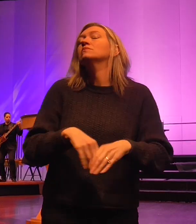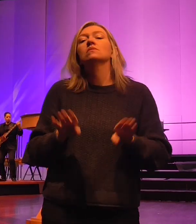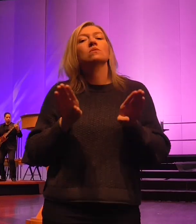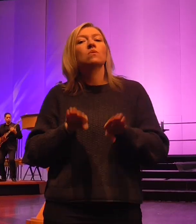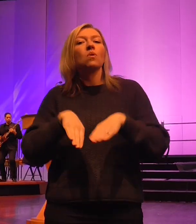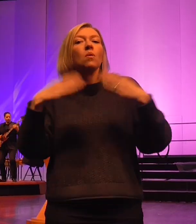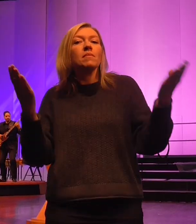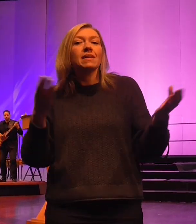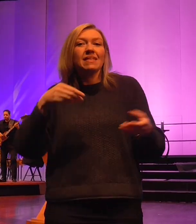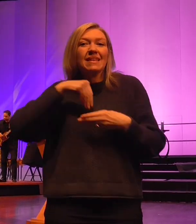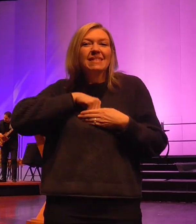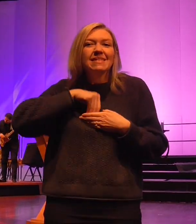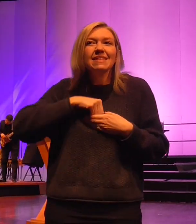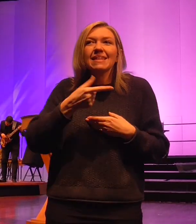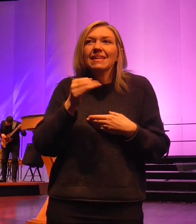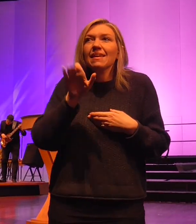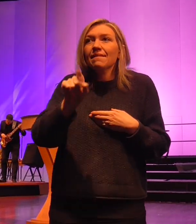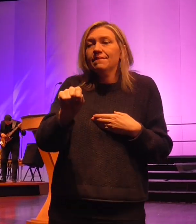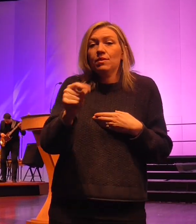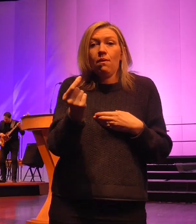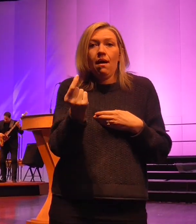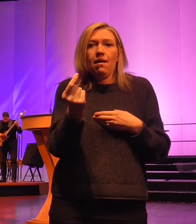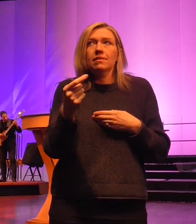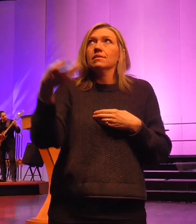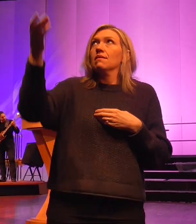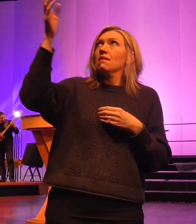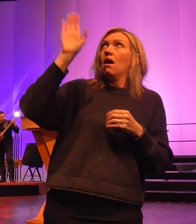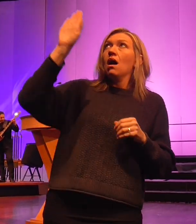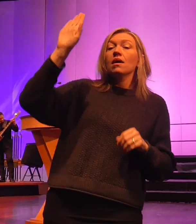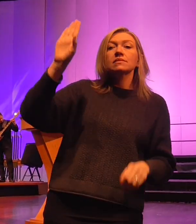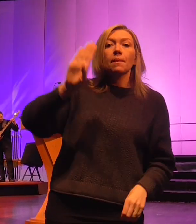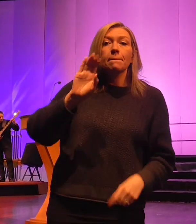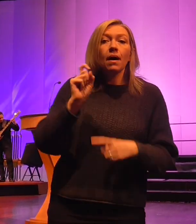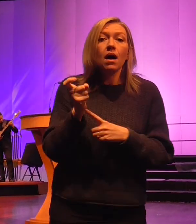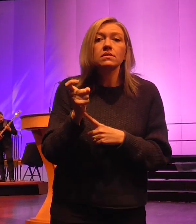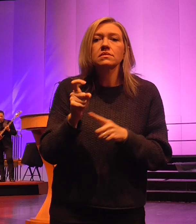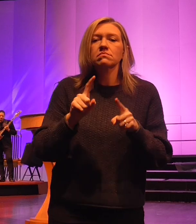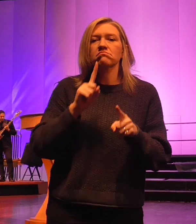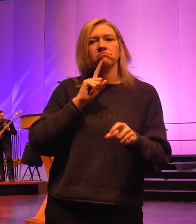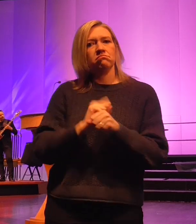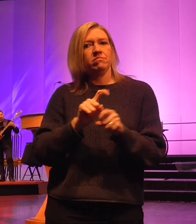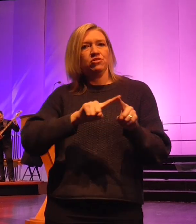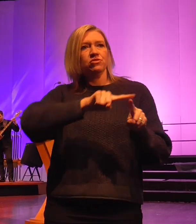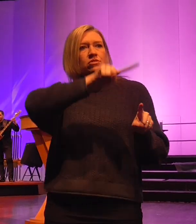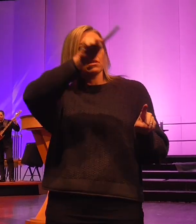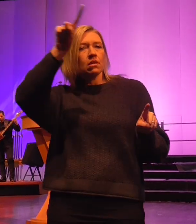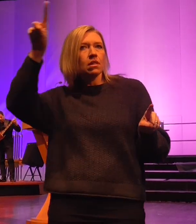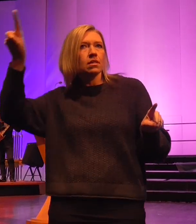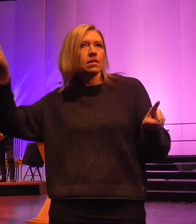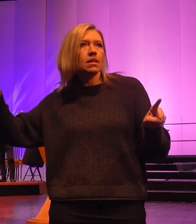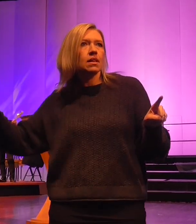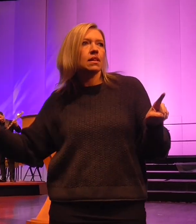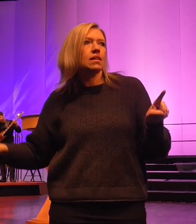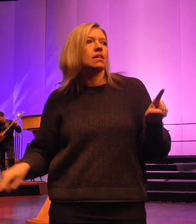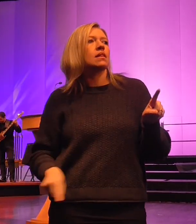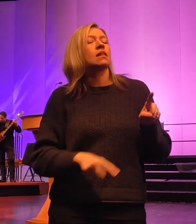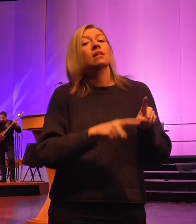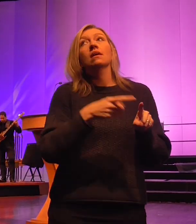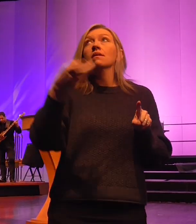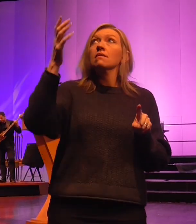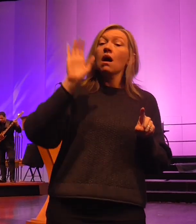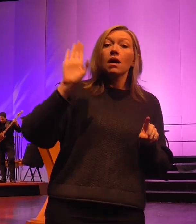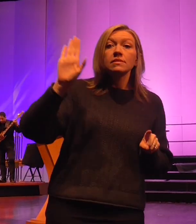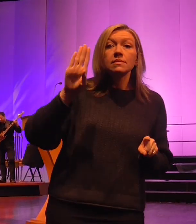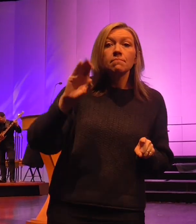Open up the gift inside. God's box is a circle. God's